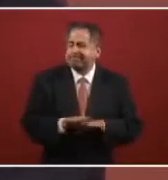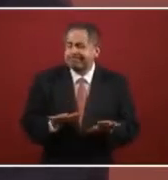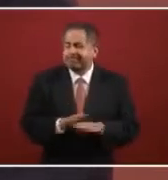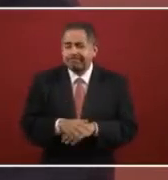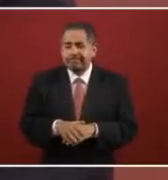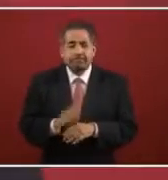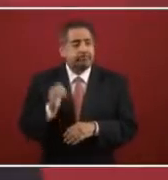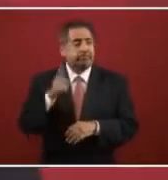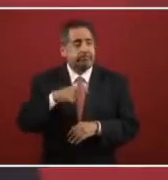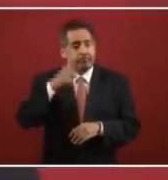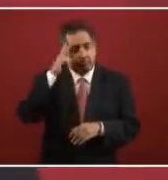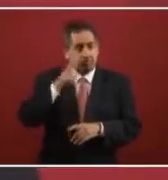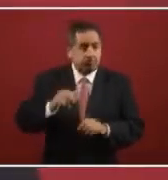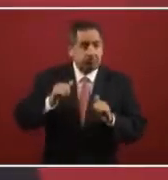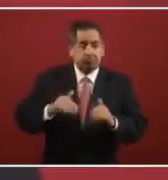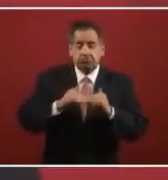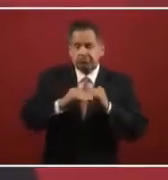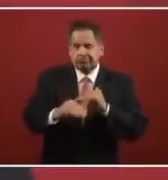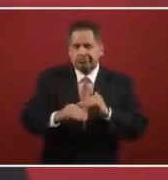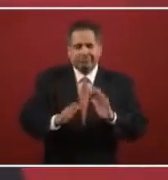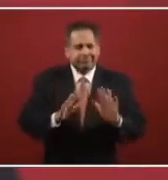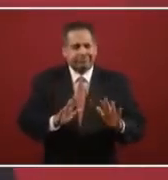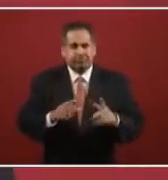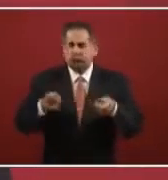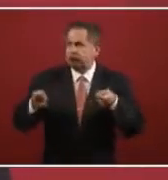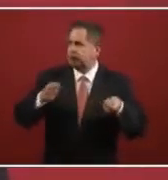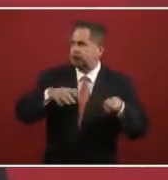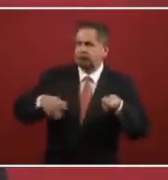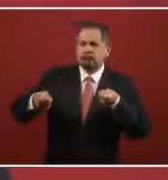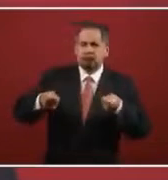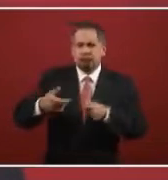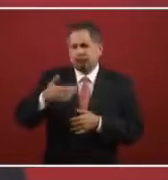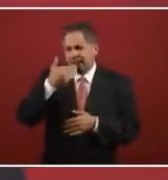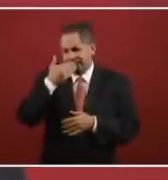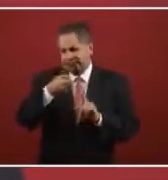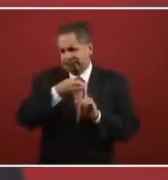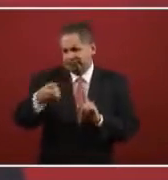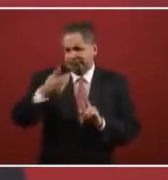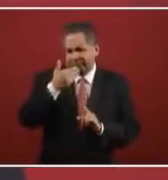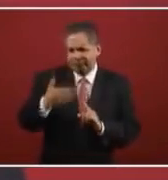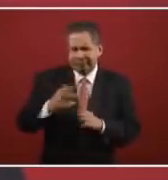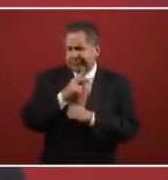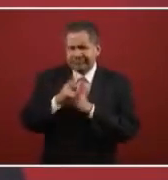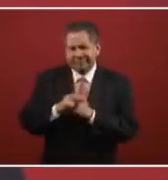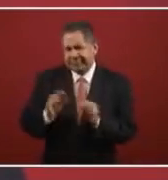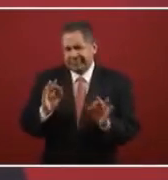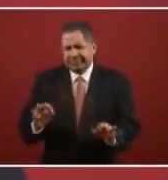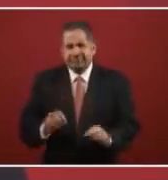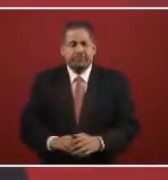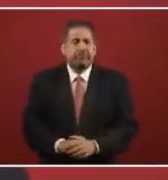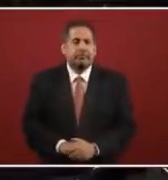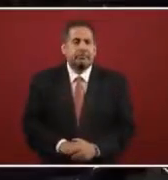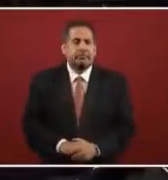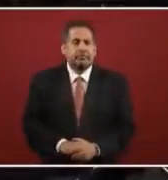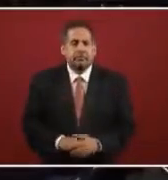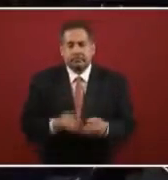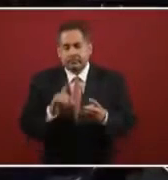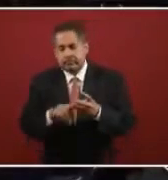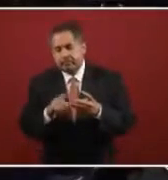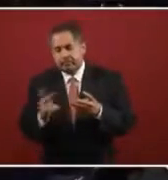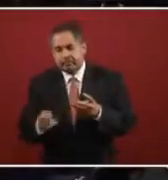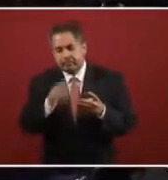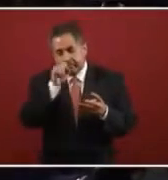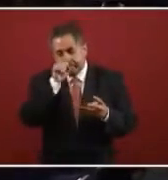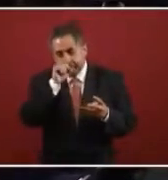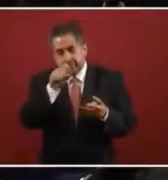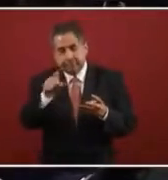la estabilidad and neither for the political stability or the en el government país. situation in our Quisiera country. hacerle también una